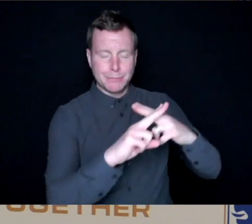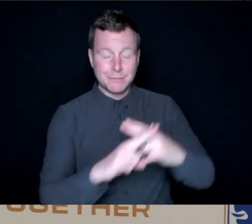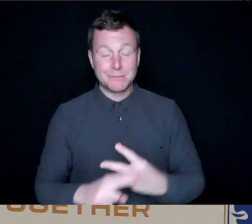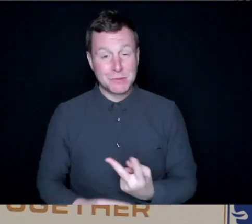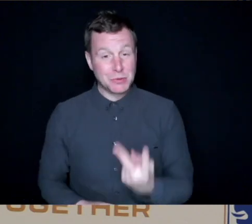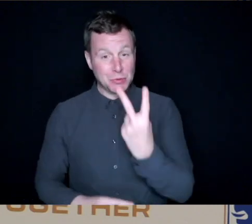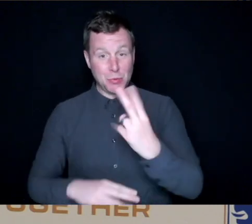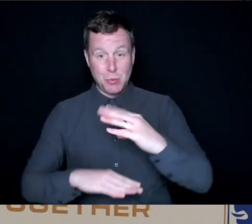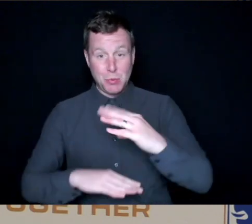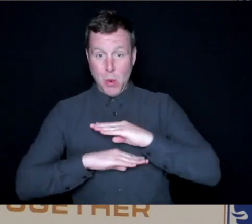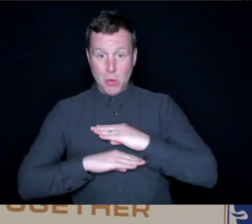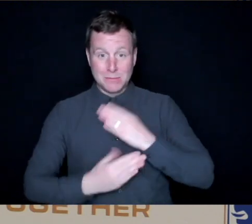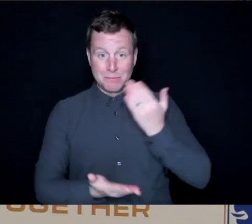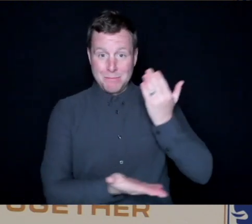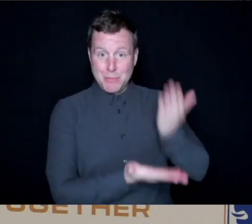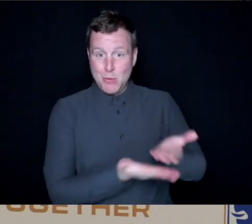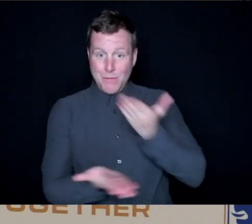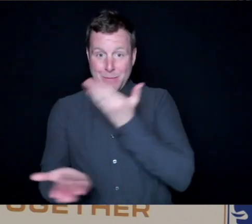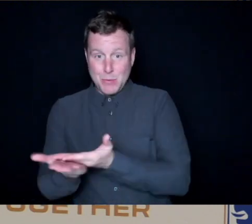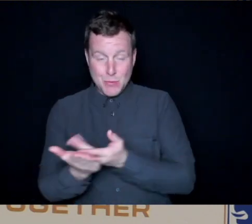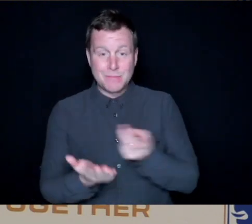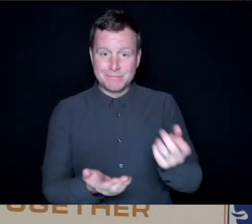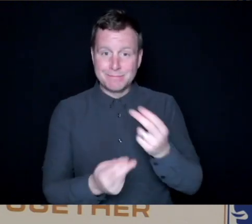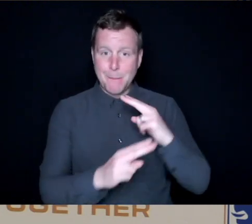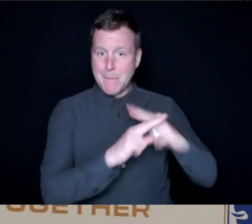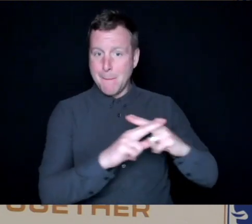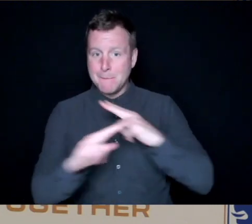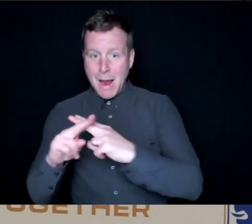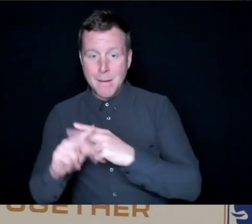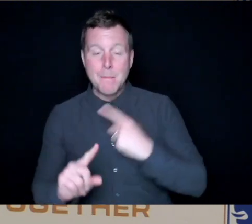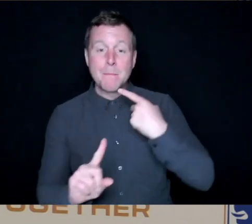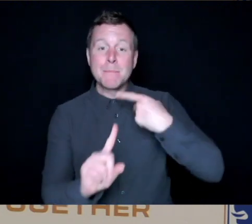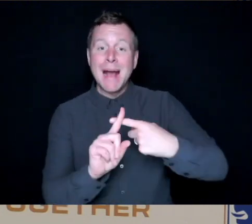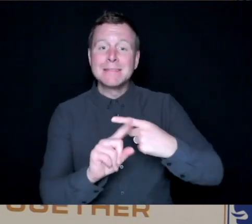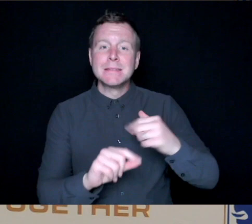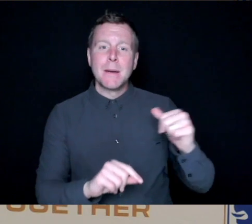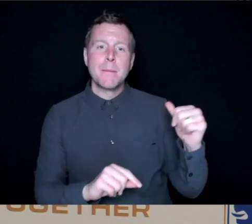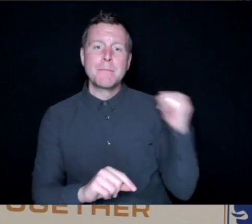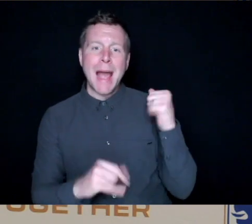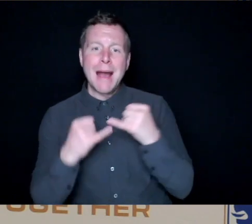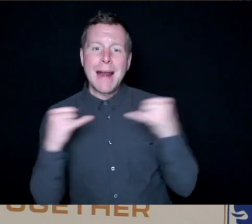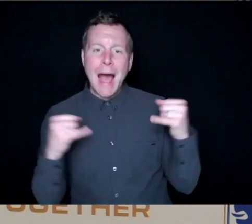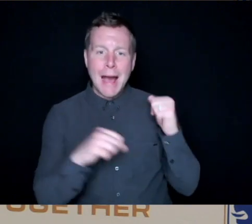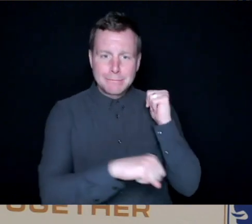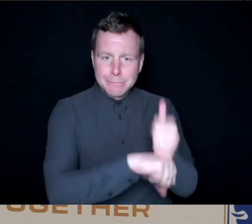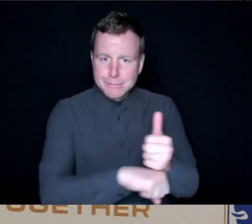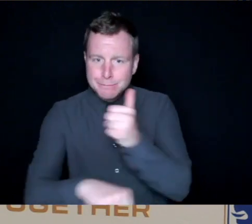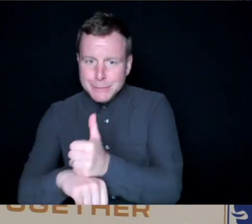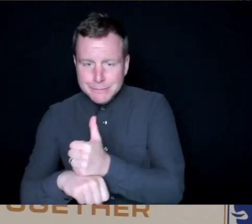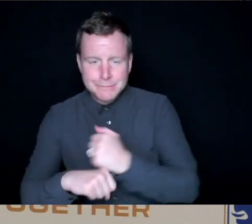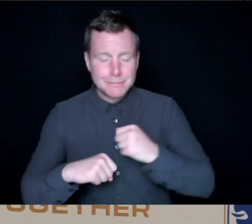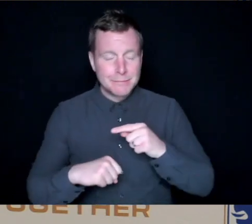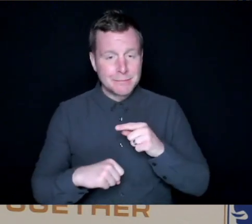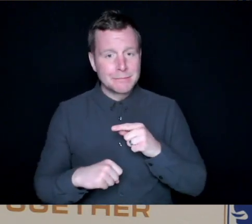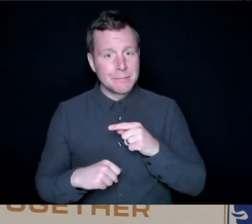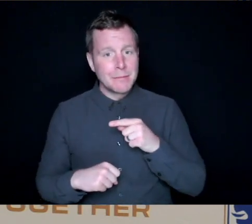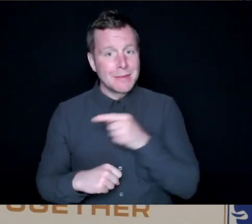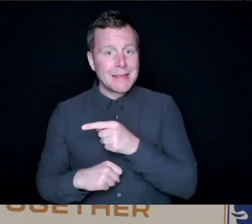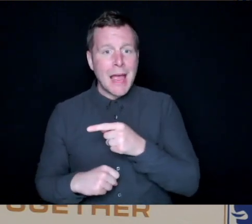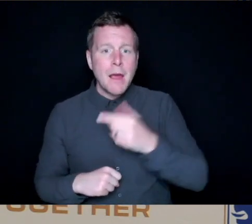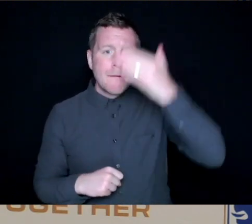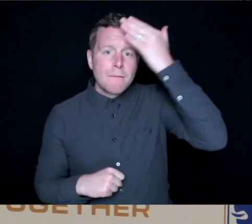2 goalkeepers had to stand up tonight and make saves, and the back lines had to grind it through. They have threats on their